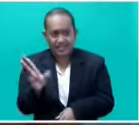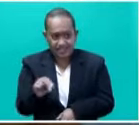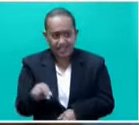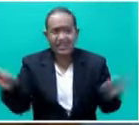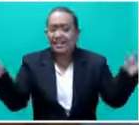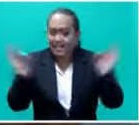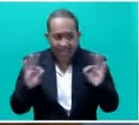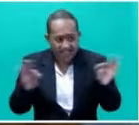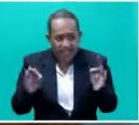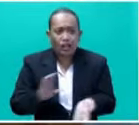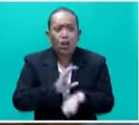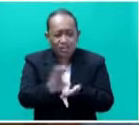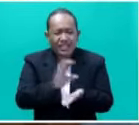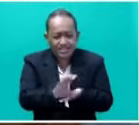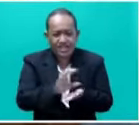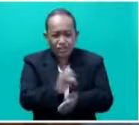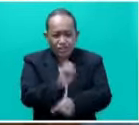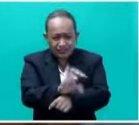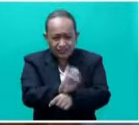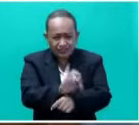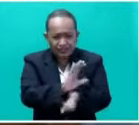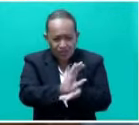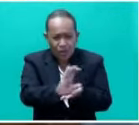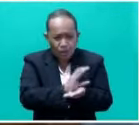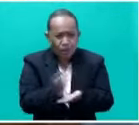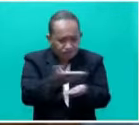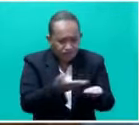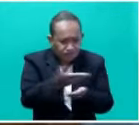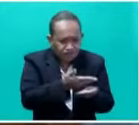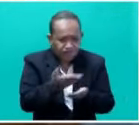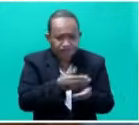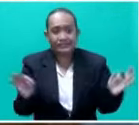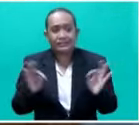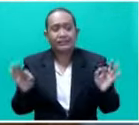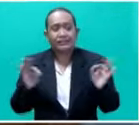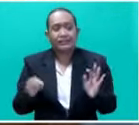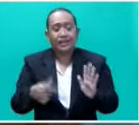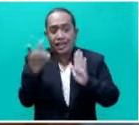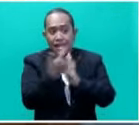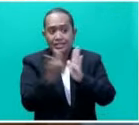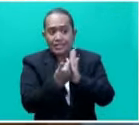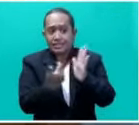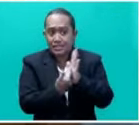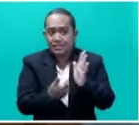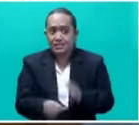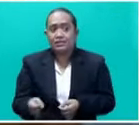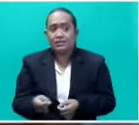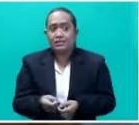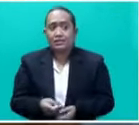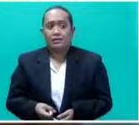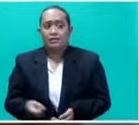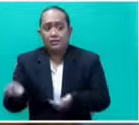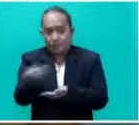no adequate consultation with stakeholders. I just heard the Honourable Minister list those that were consulted for